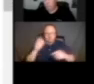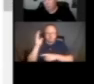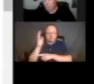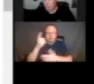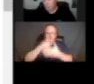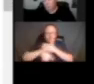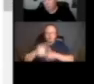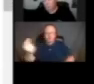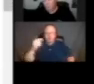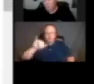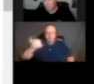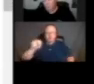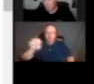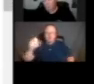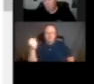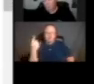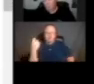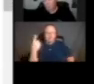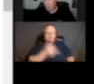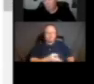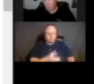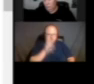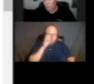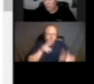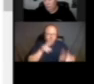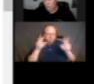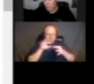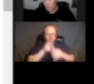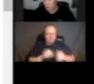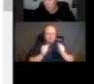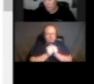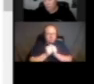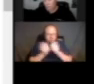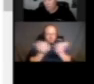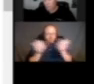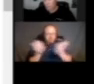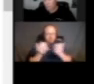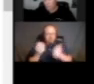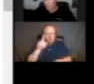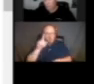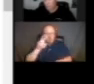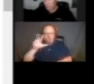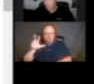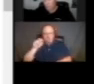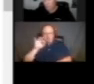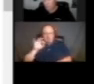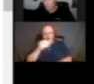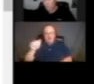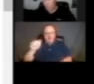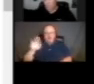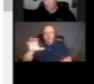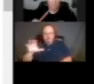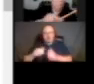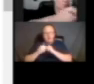June 11th. And it will be the topic related to the 123s and ABCs of how to